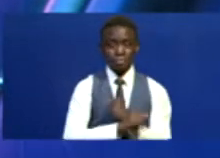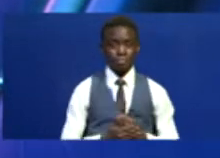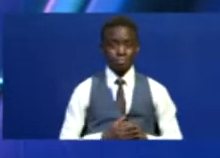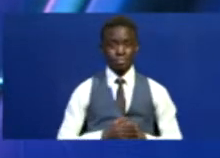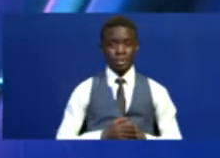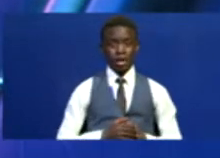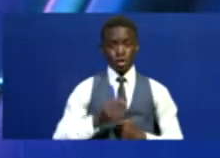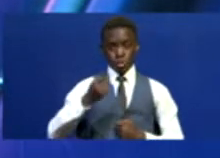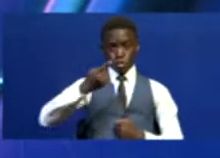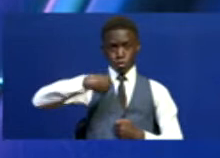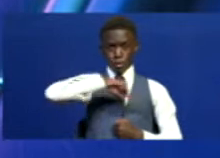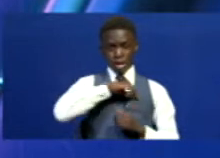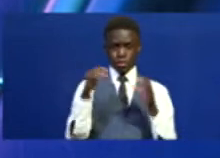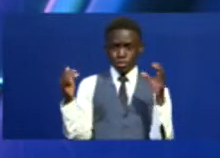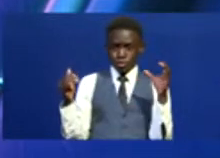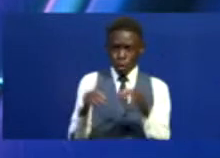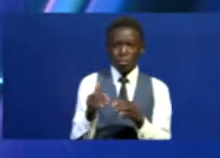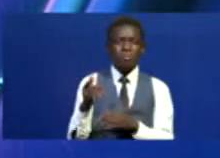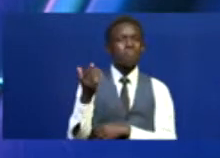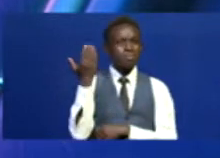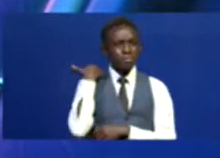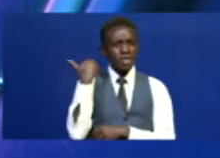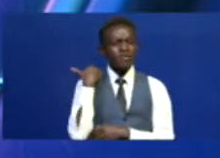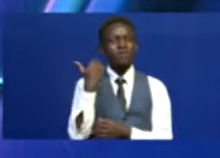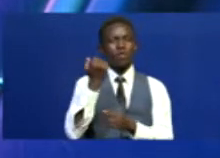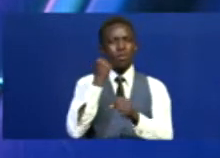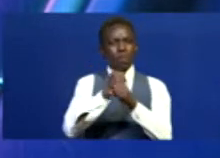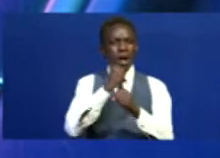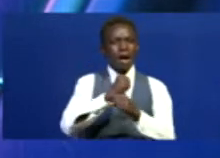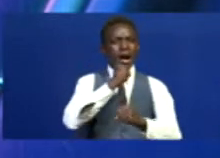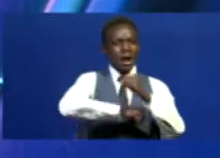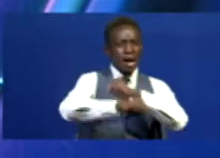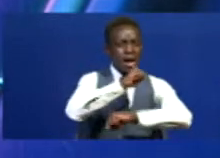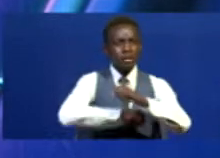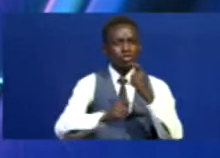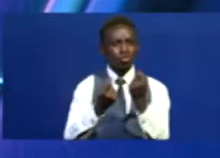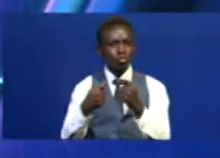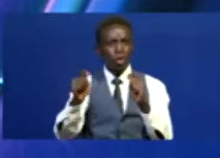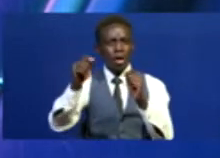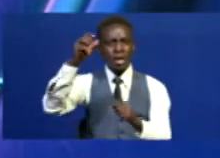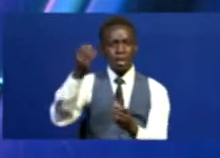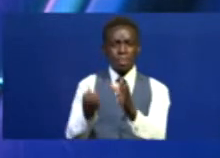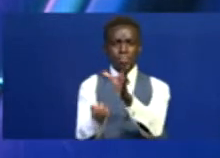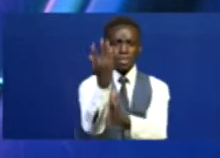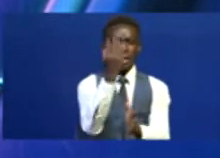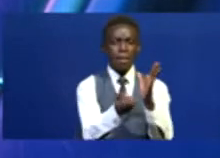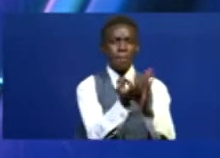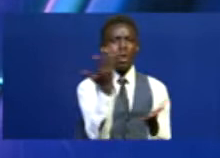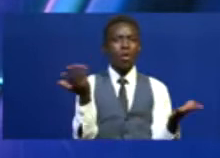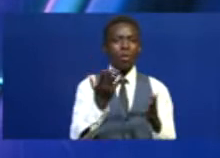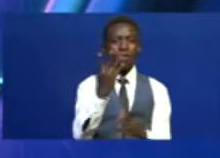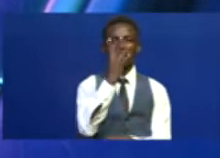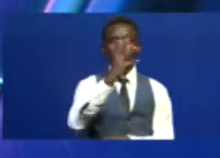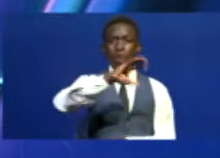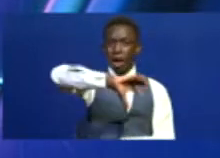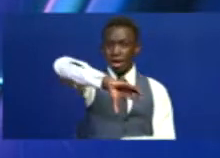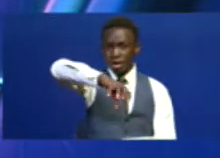the pilot that was undertaken in the four counties across the country. And our role was limited